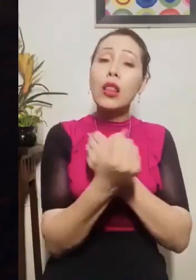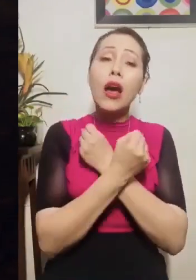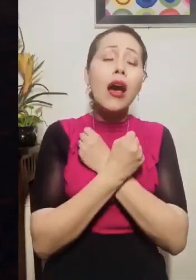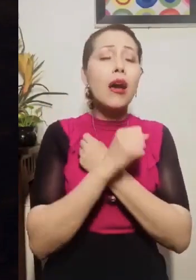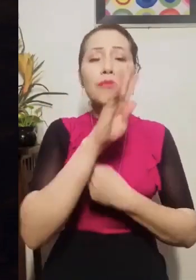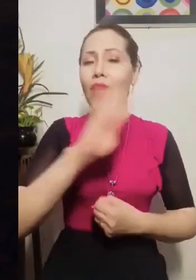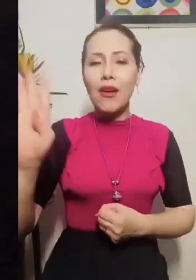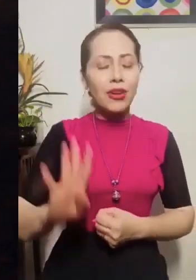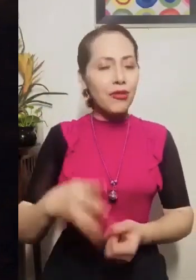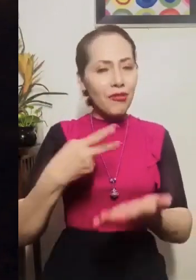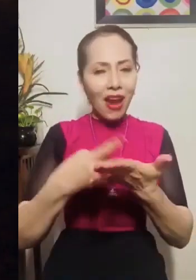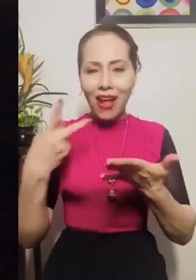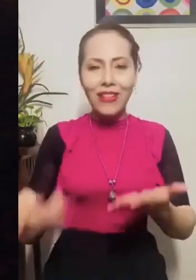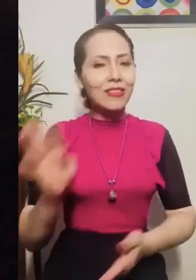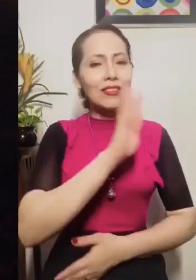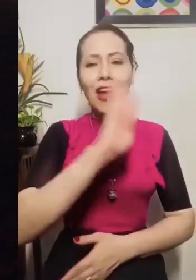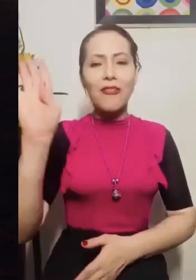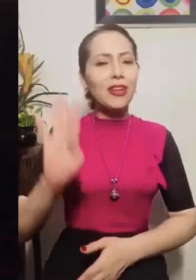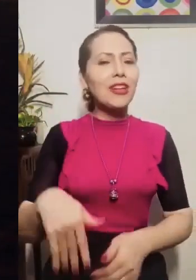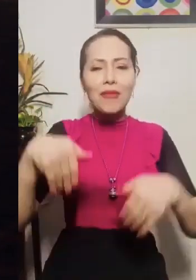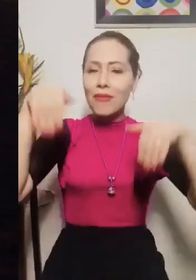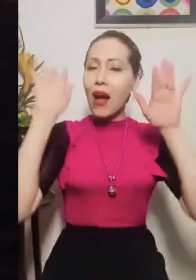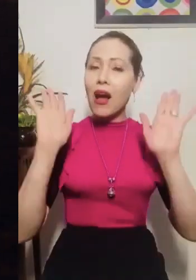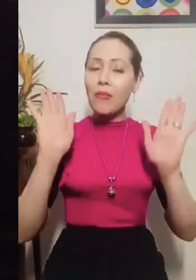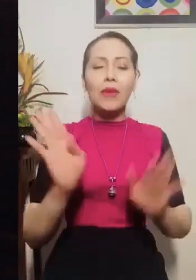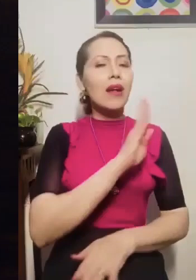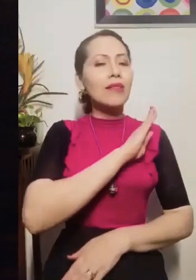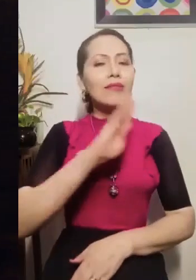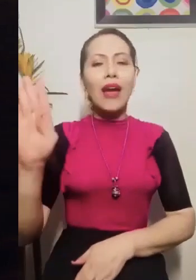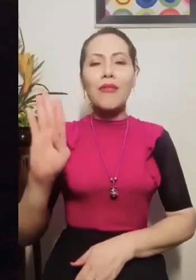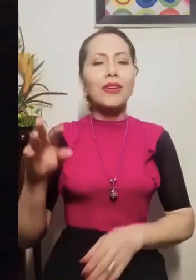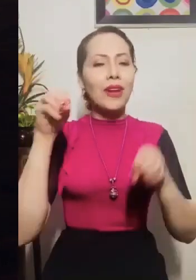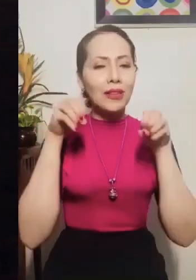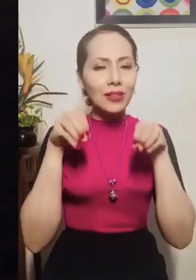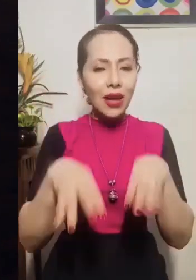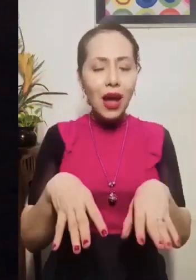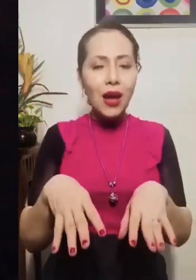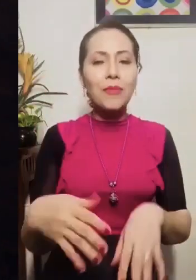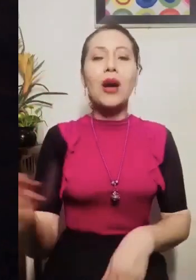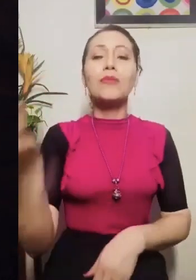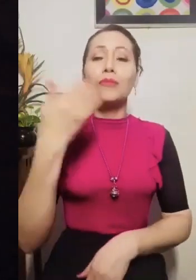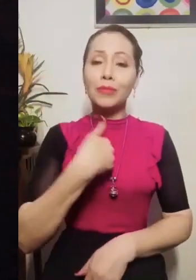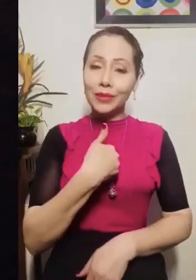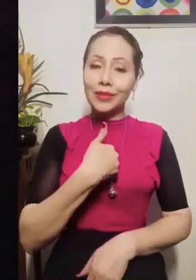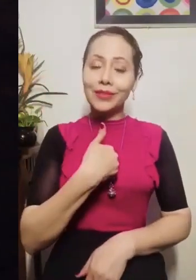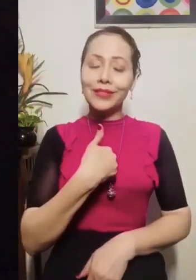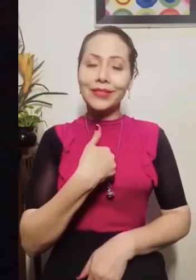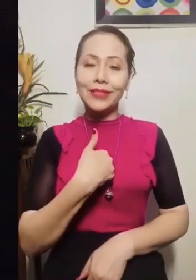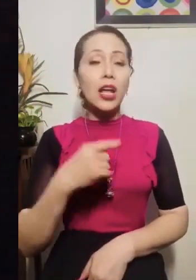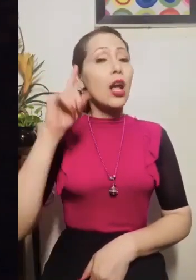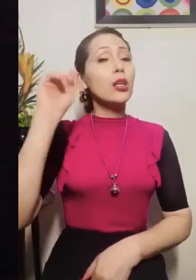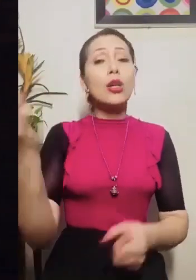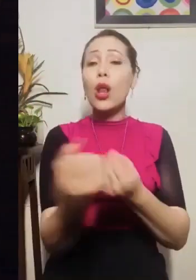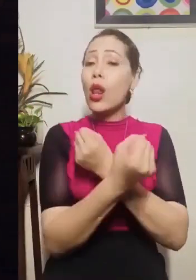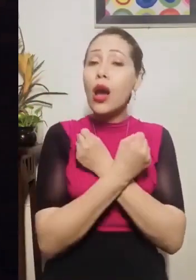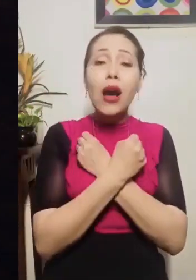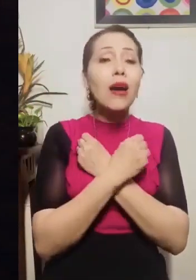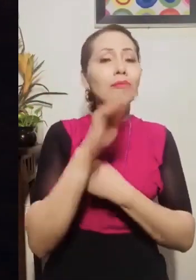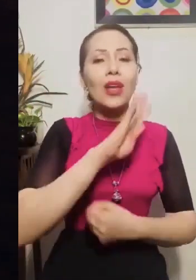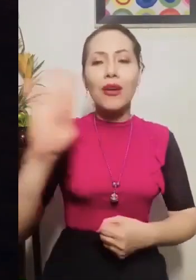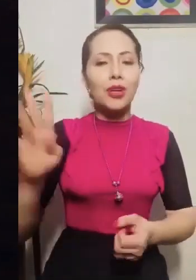loves and fails, it never gives up, it never runs out of me. He loves